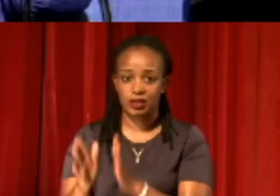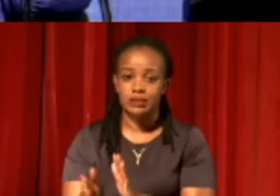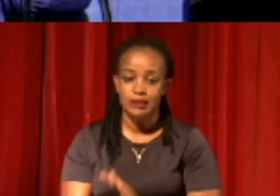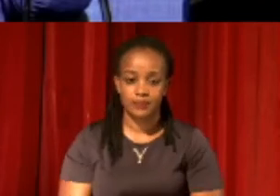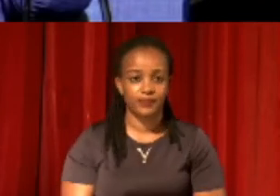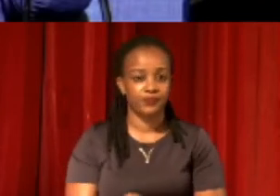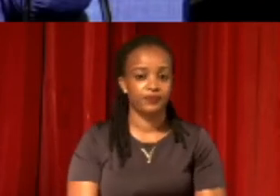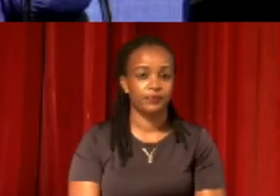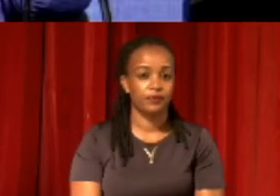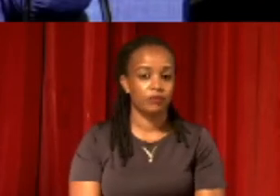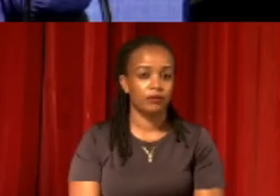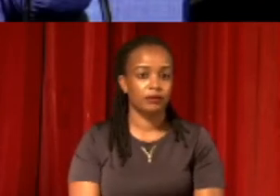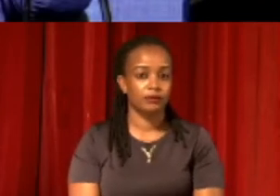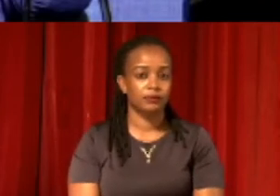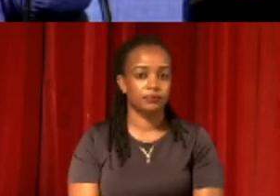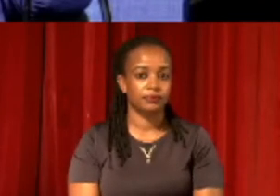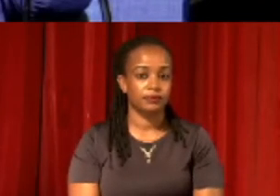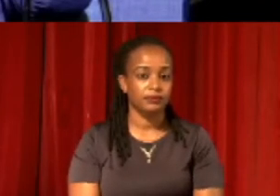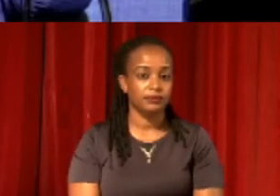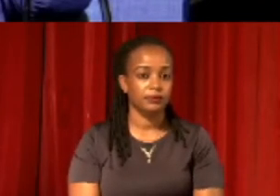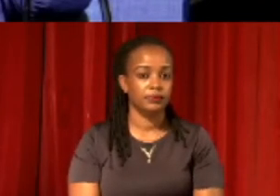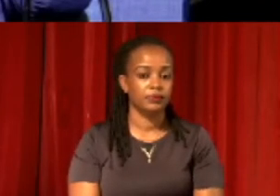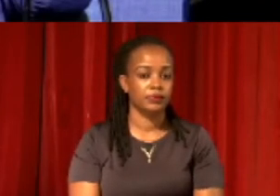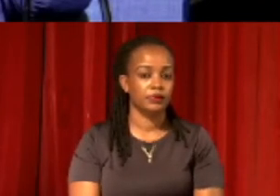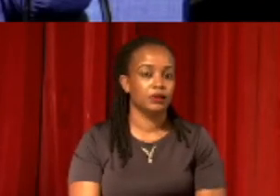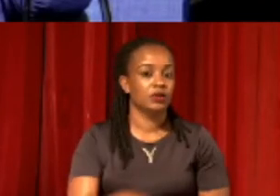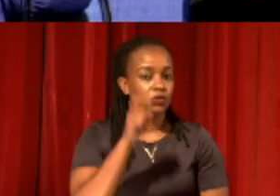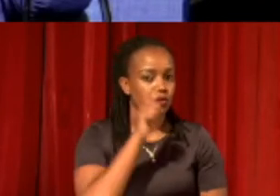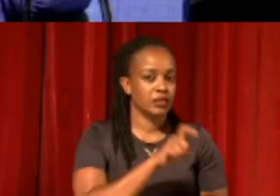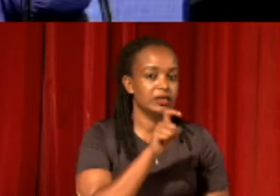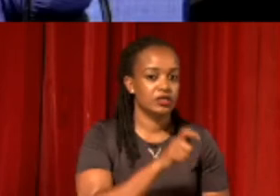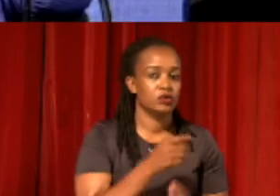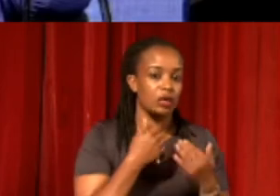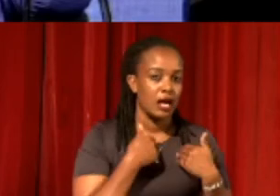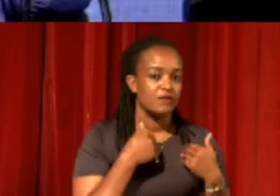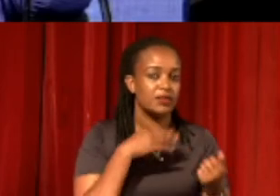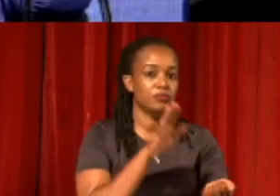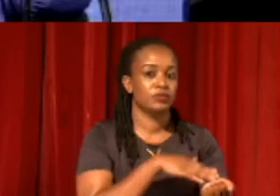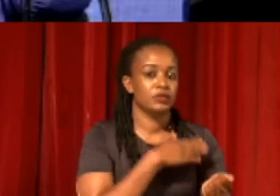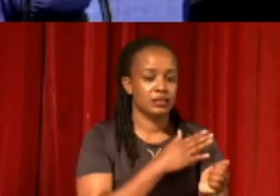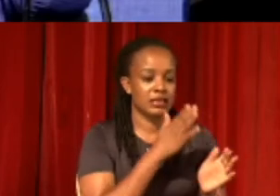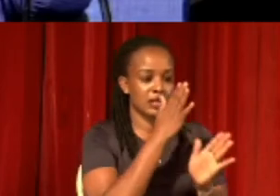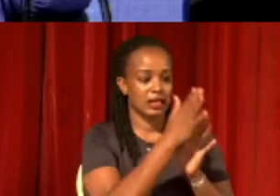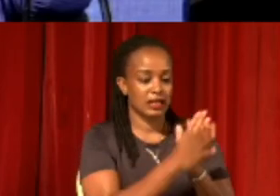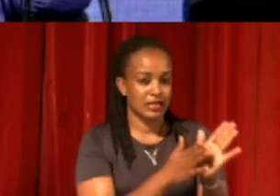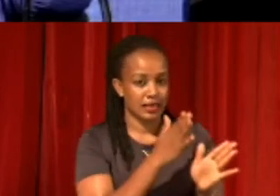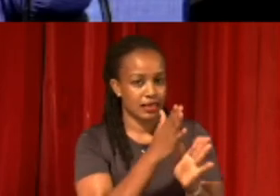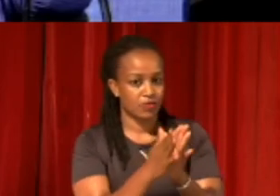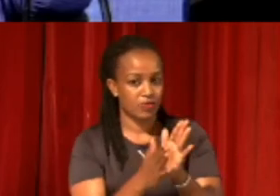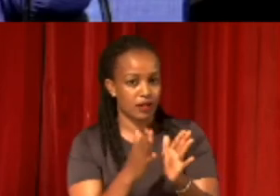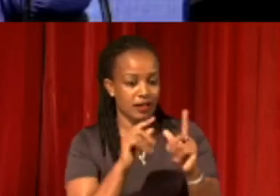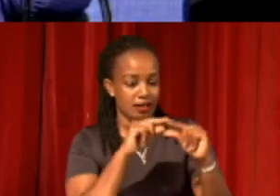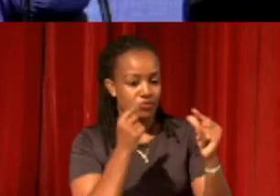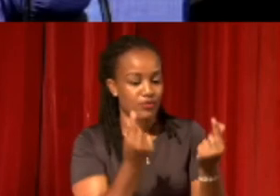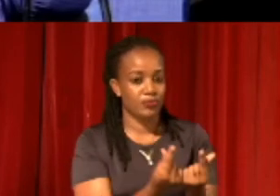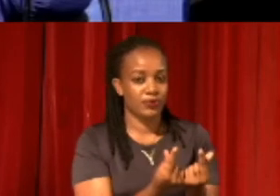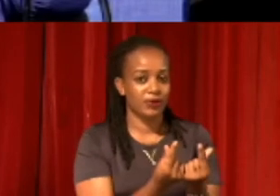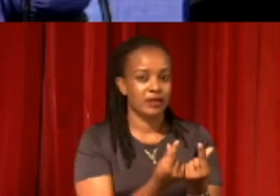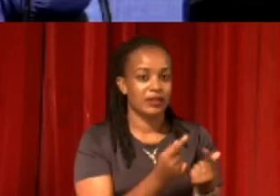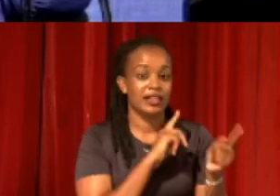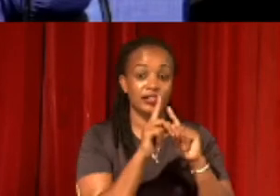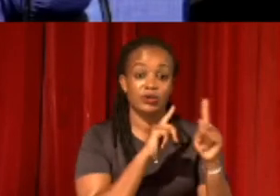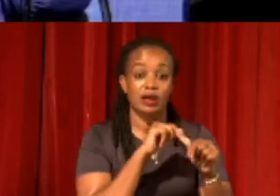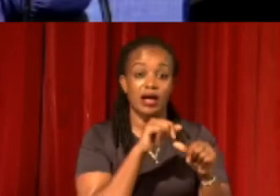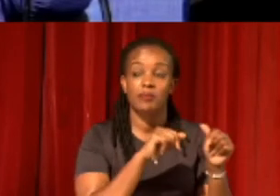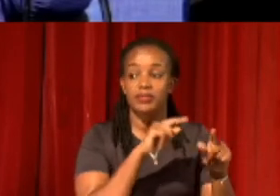I think, like you said, we need to have that music business class. Yes, the master class. The master class. Yes. And we talk need to about have the different